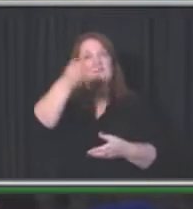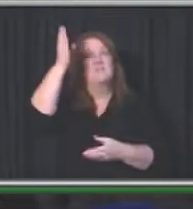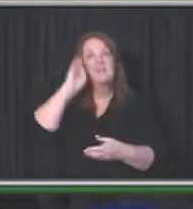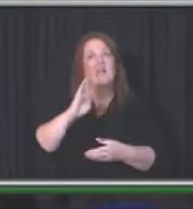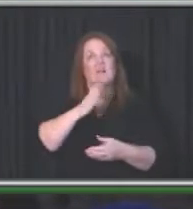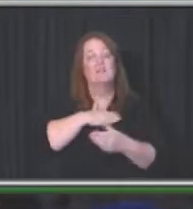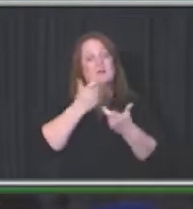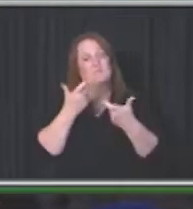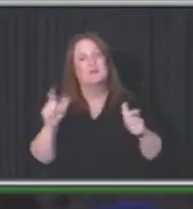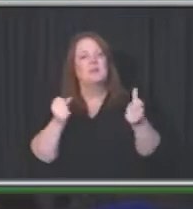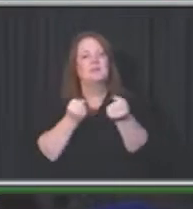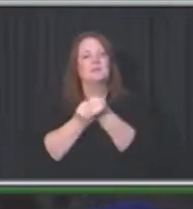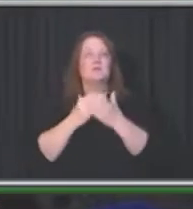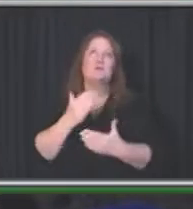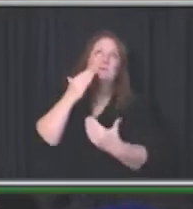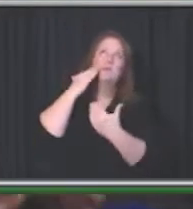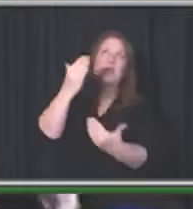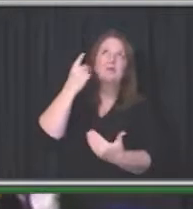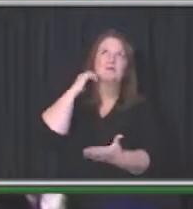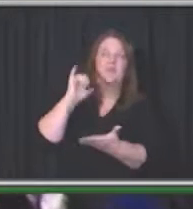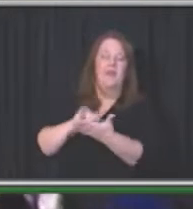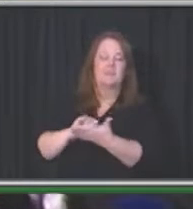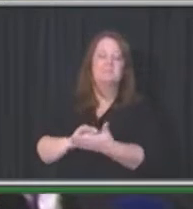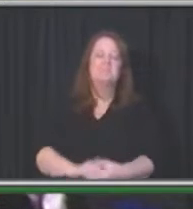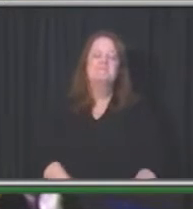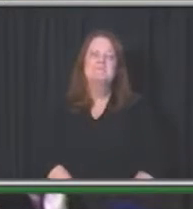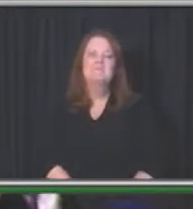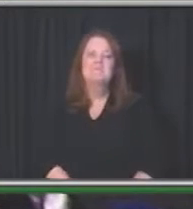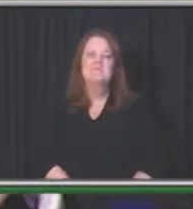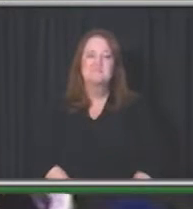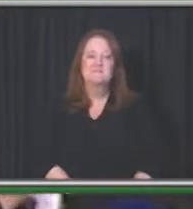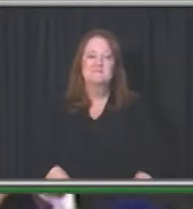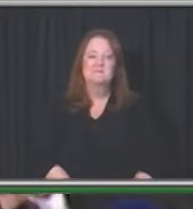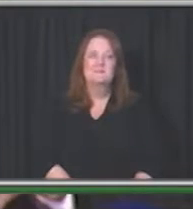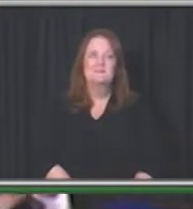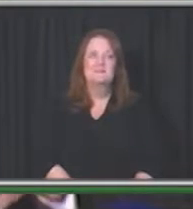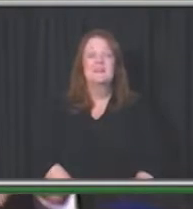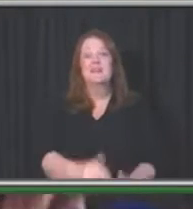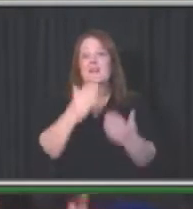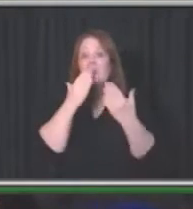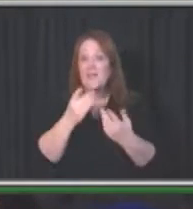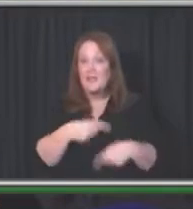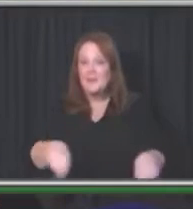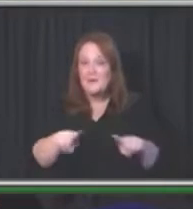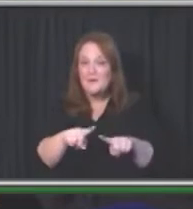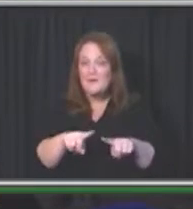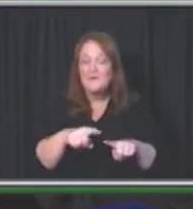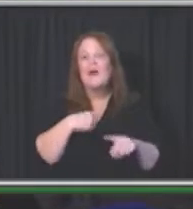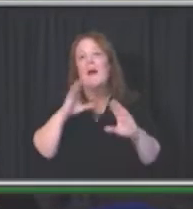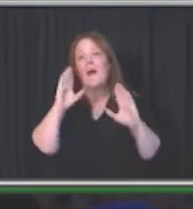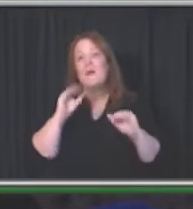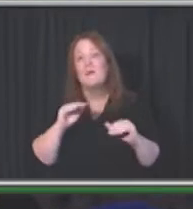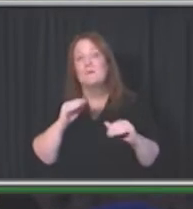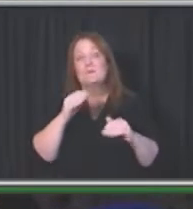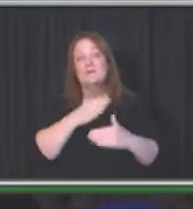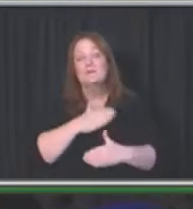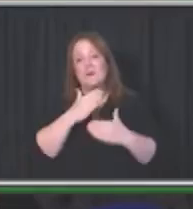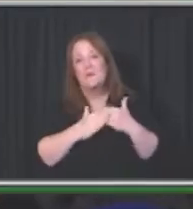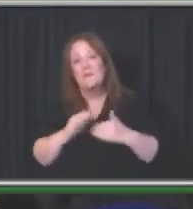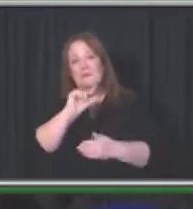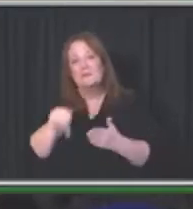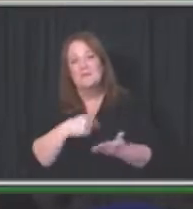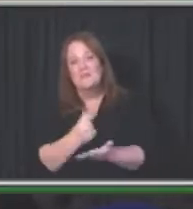greatest supporter, and I thank Him for that. So, thank you, and I hope that you enjoy the rest of